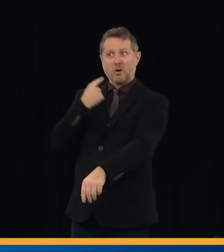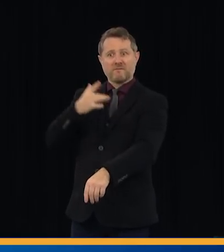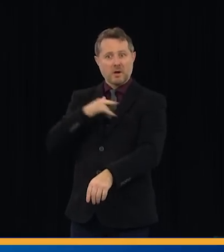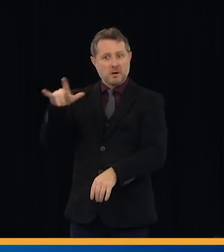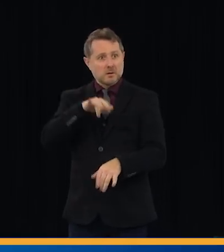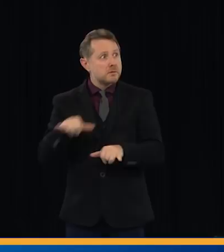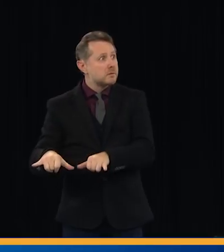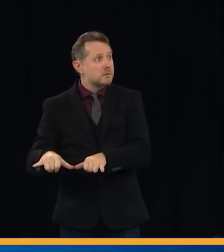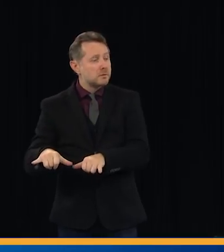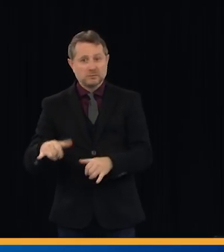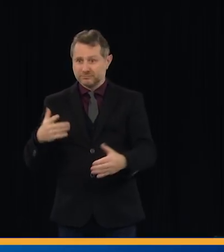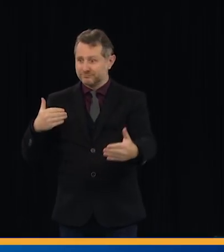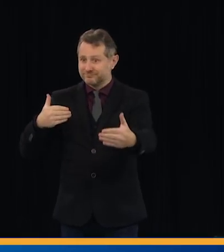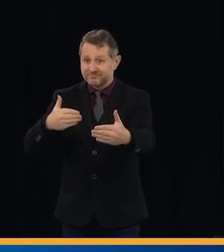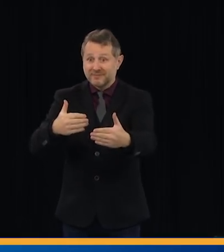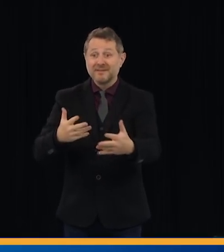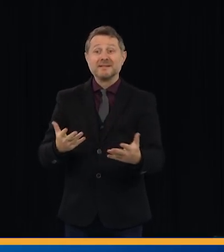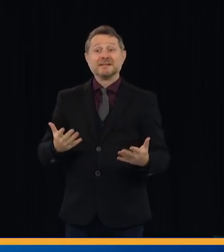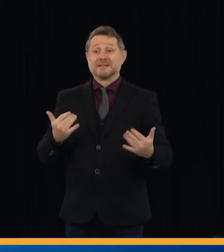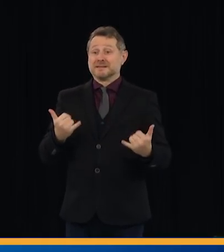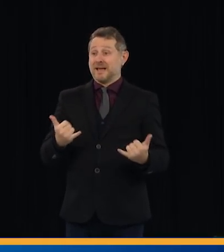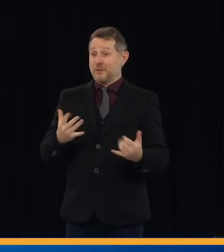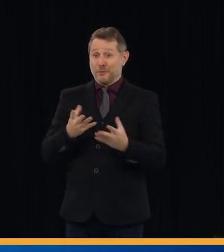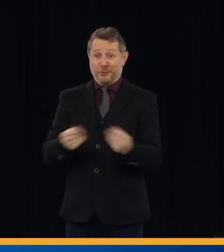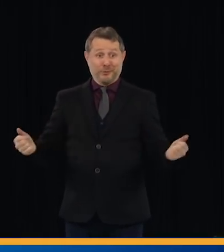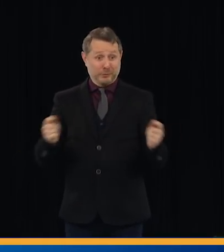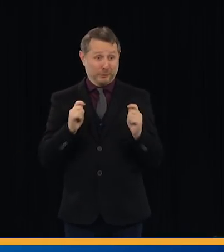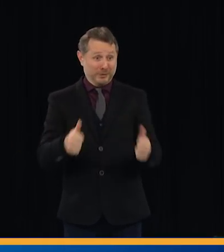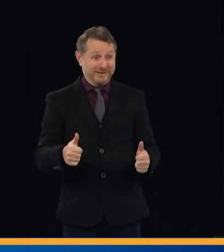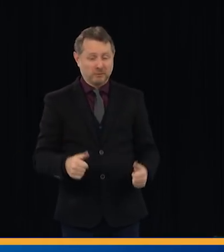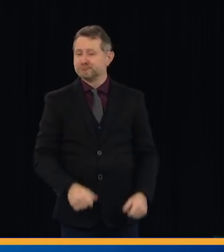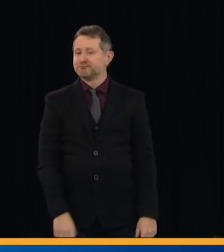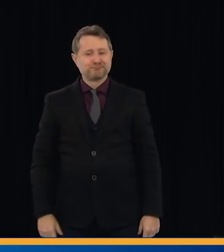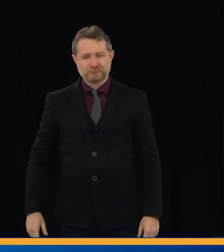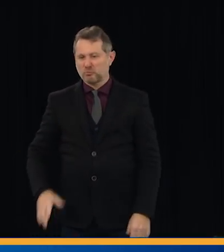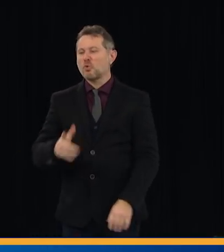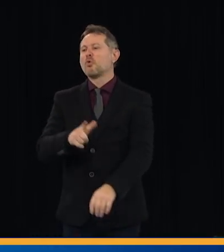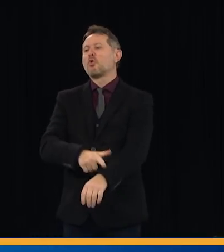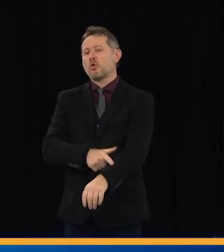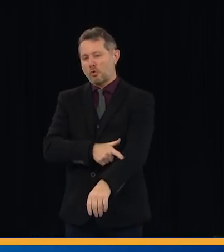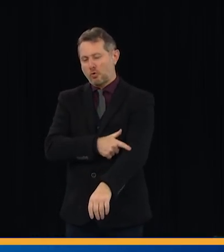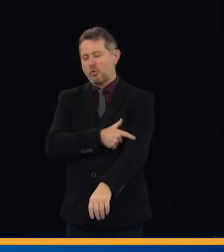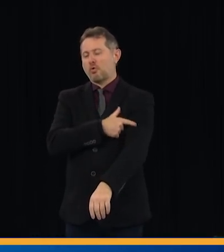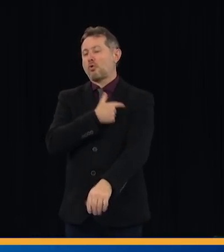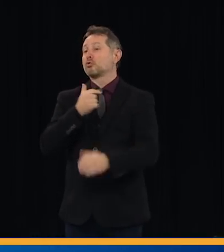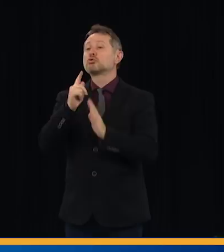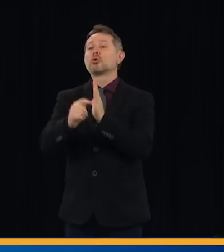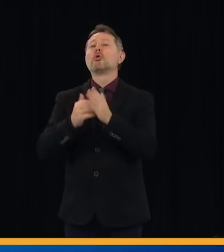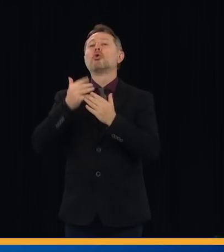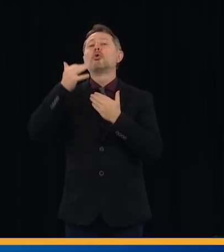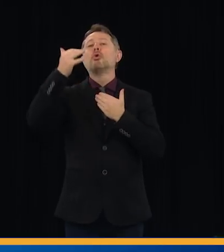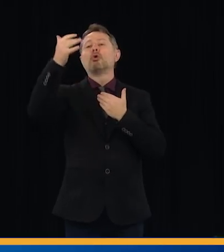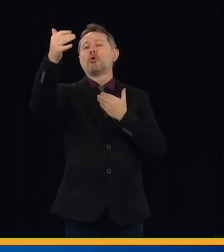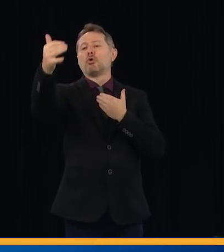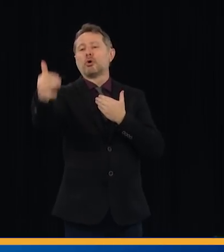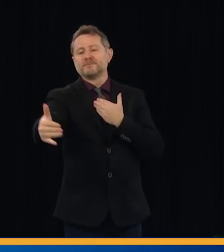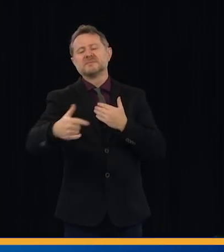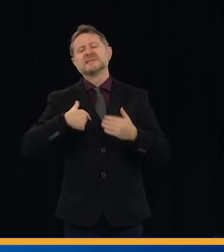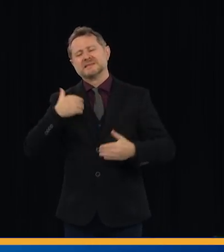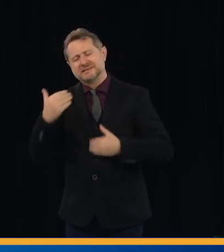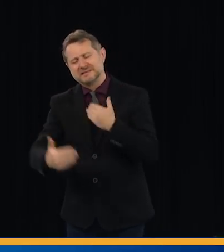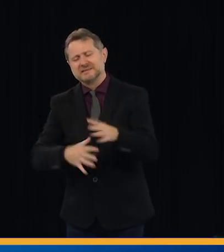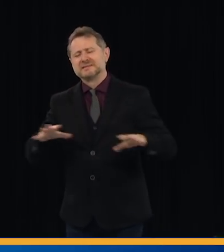not a sprint, my friends. This is a marathon. You have to gauge yourself. You have to understand